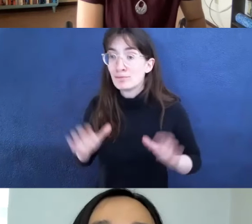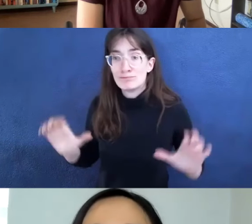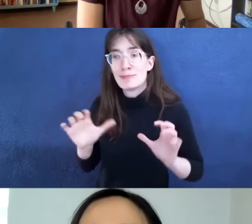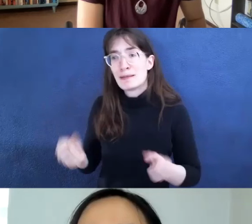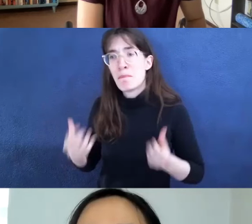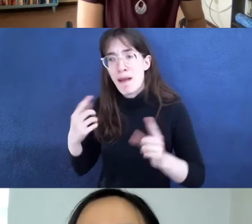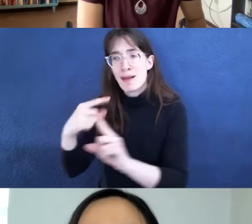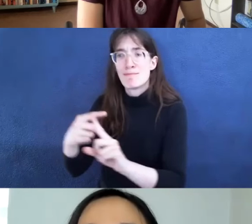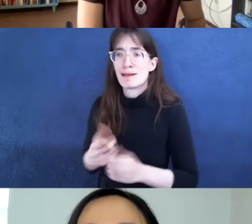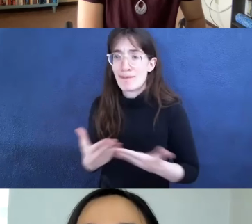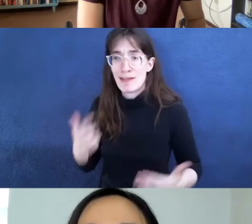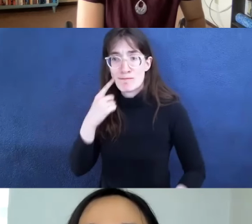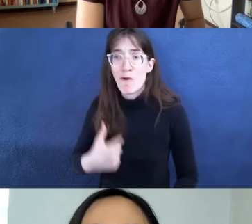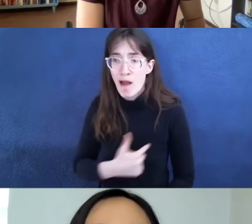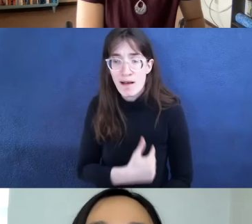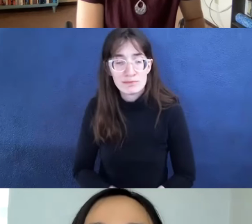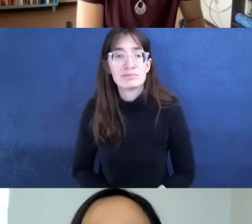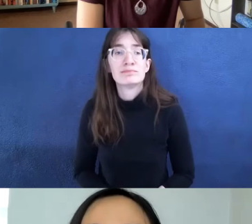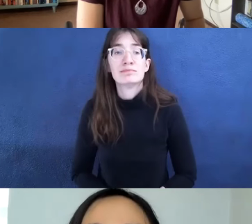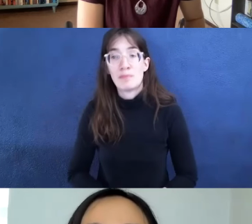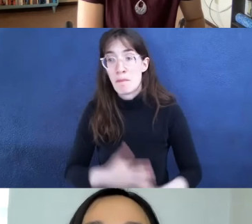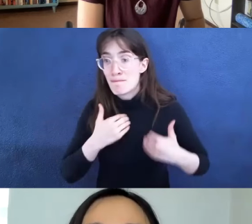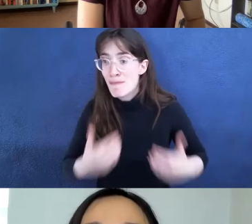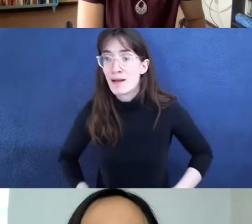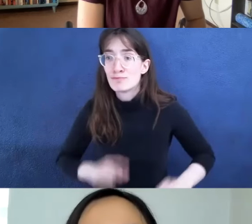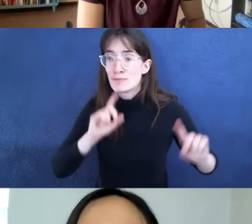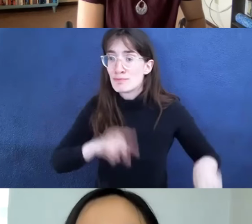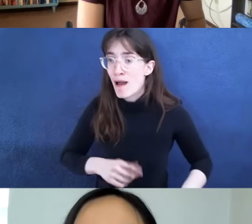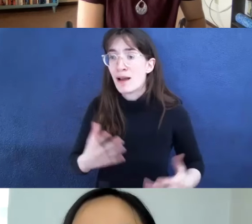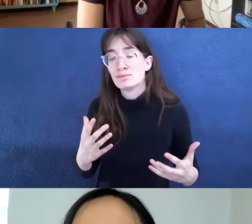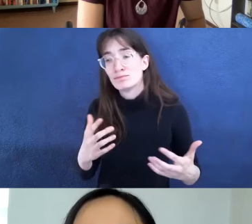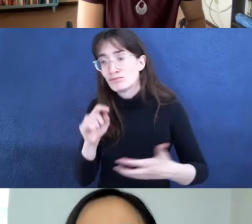Our body responded or reacted in certain ways during certain